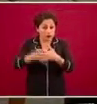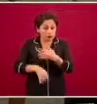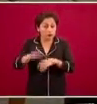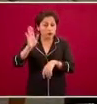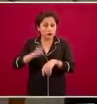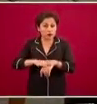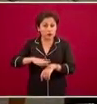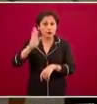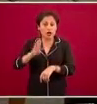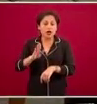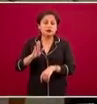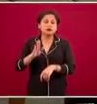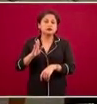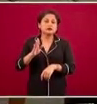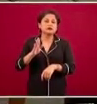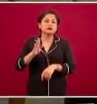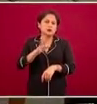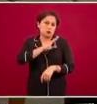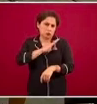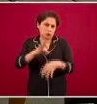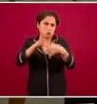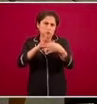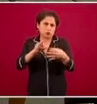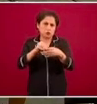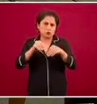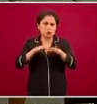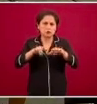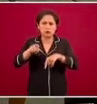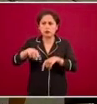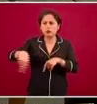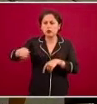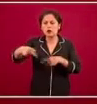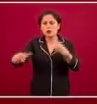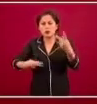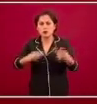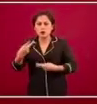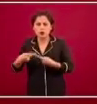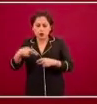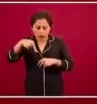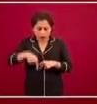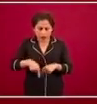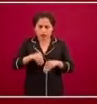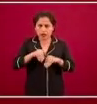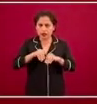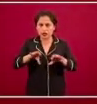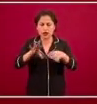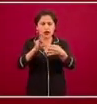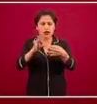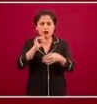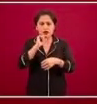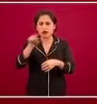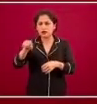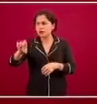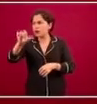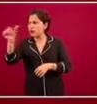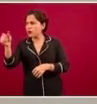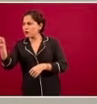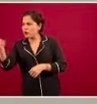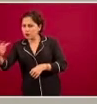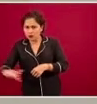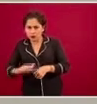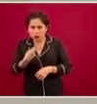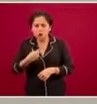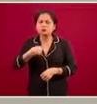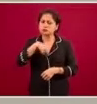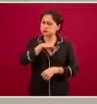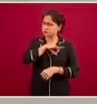that you ask more elaborate, more specific questions and not repeat the same questions over and over again,